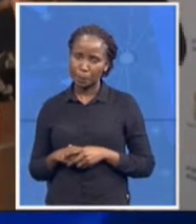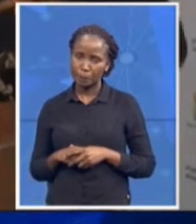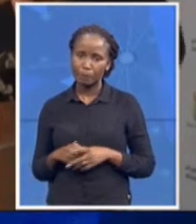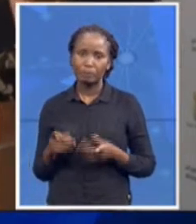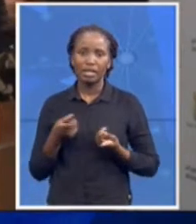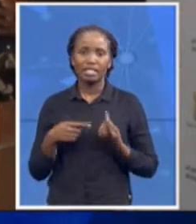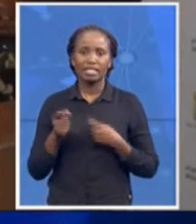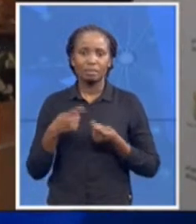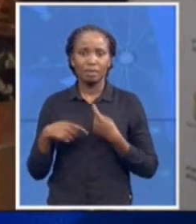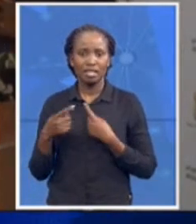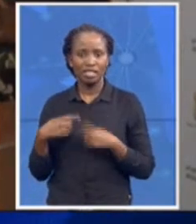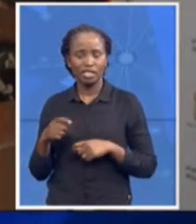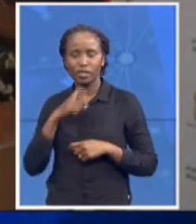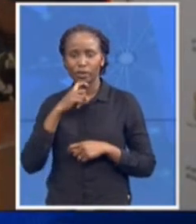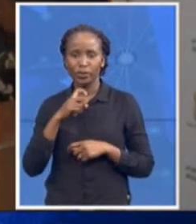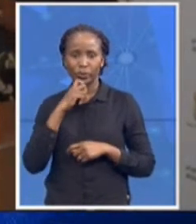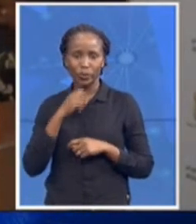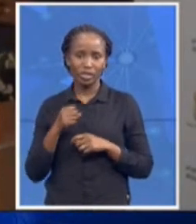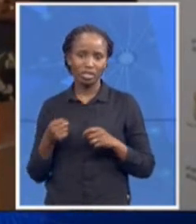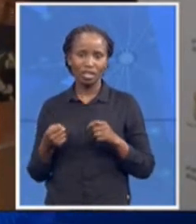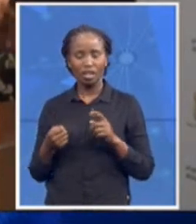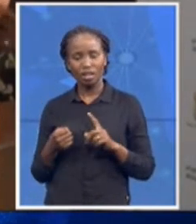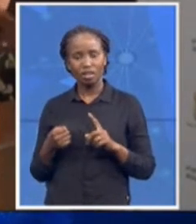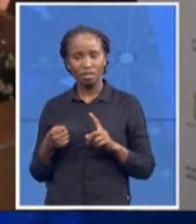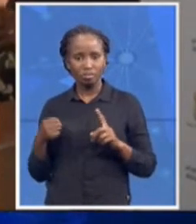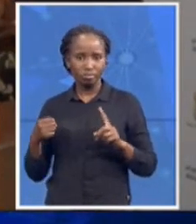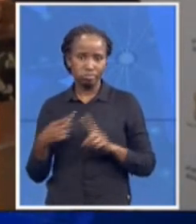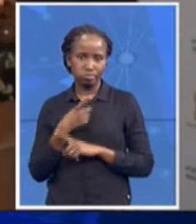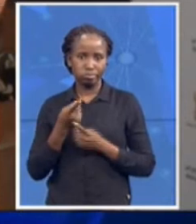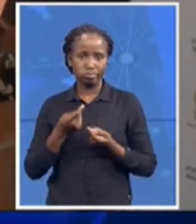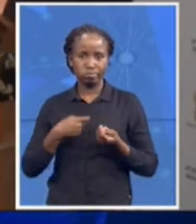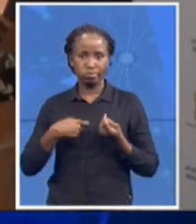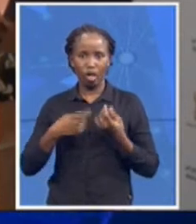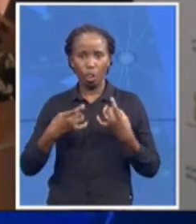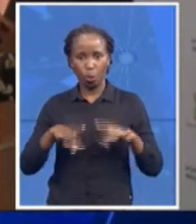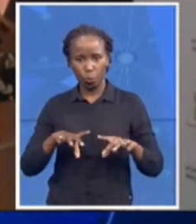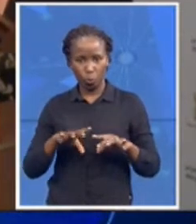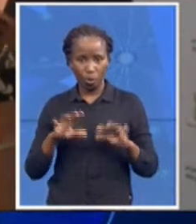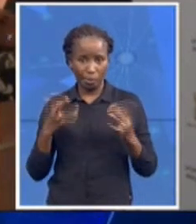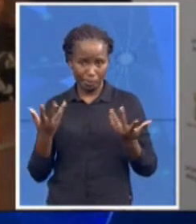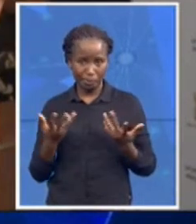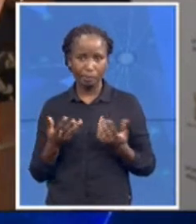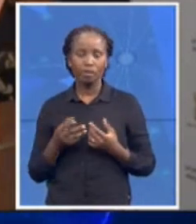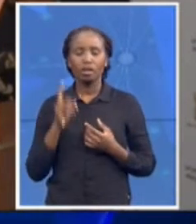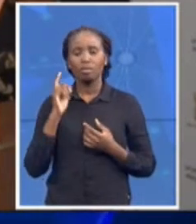We need to appreciate as to why do we view this as being irregular,